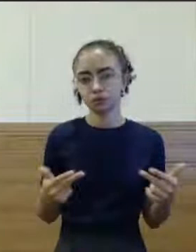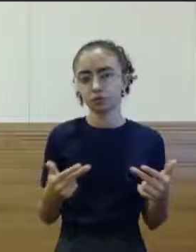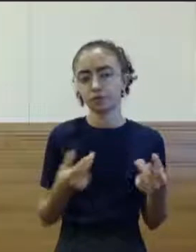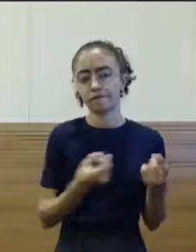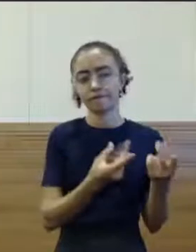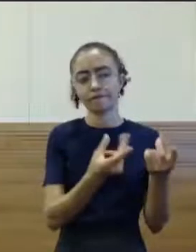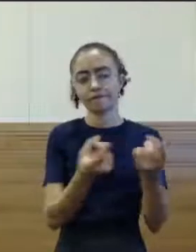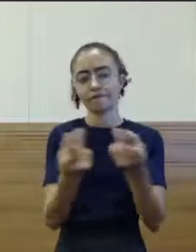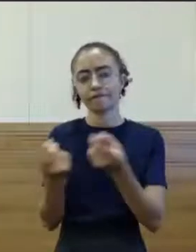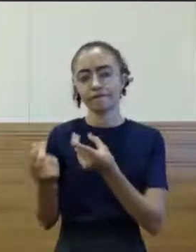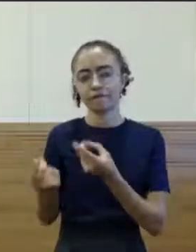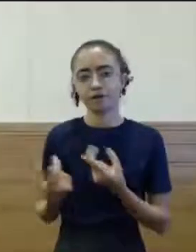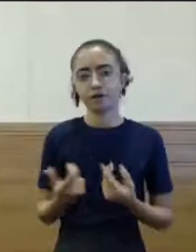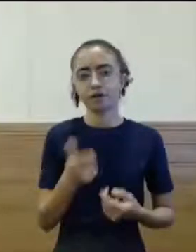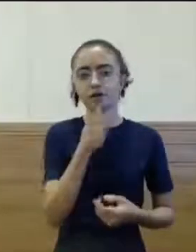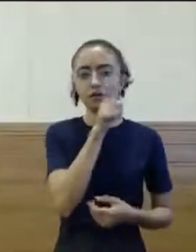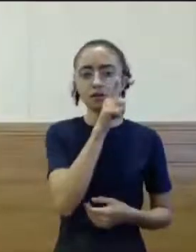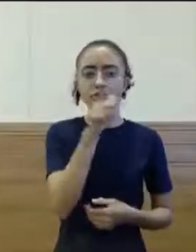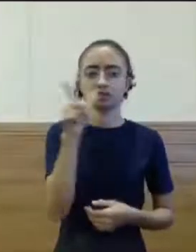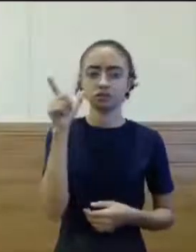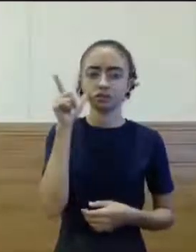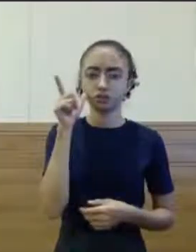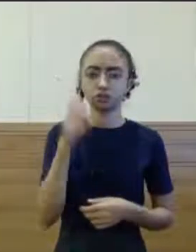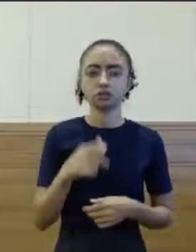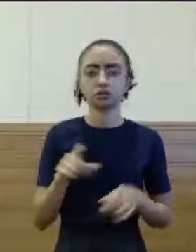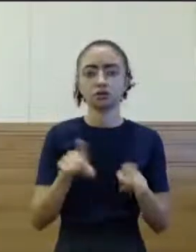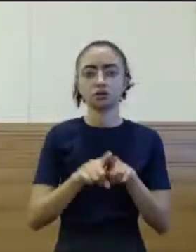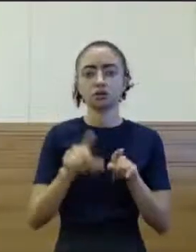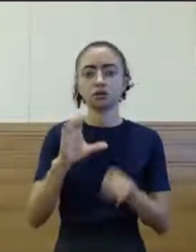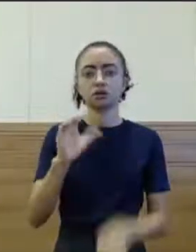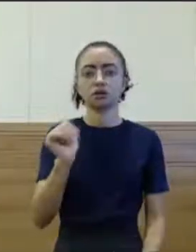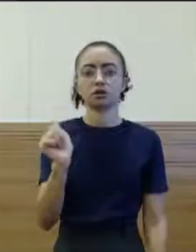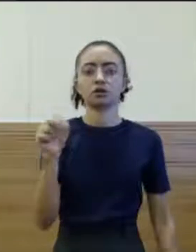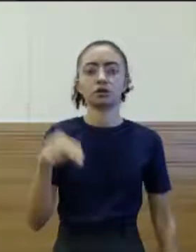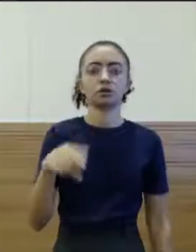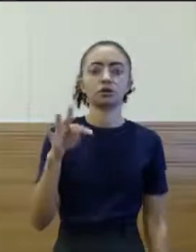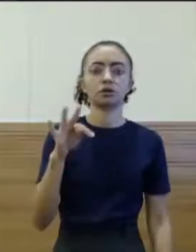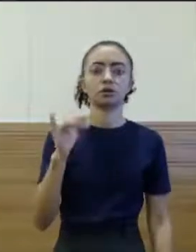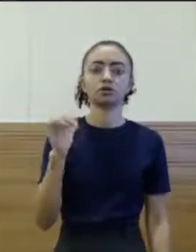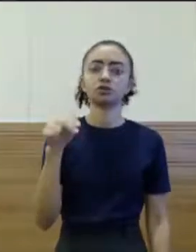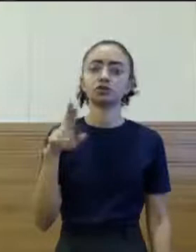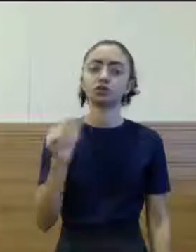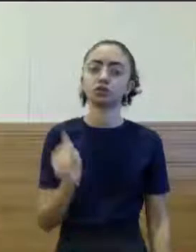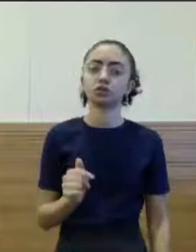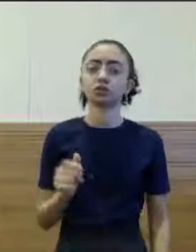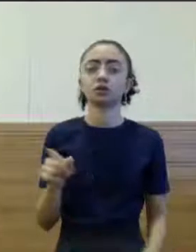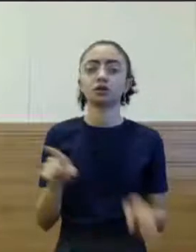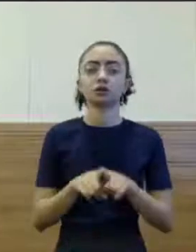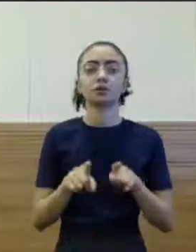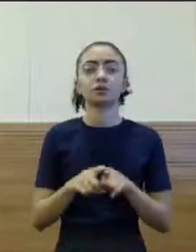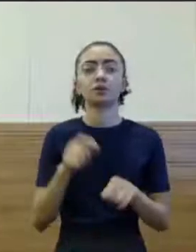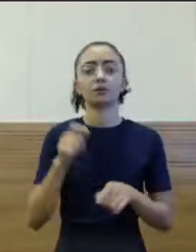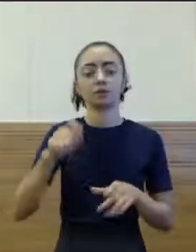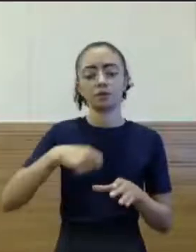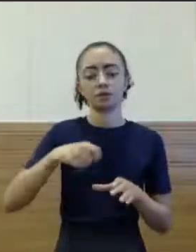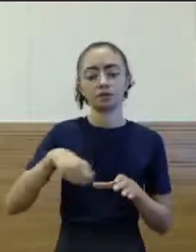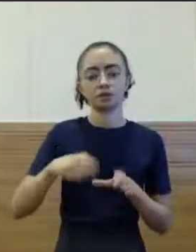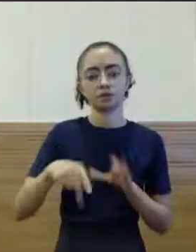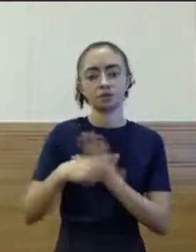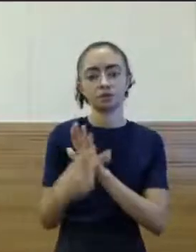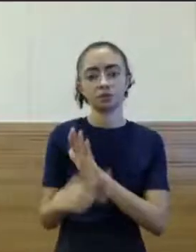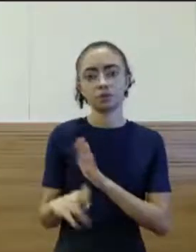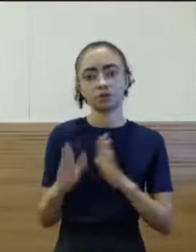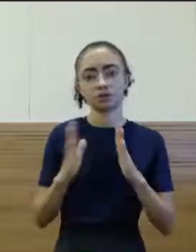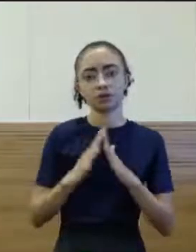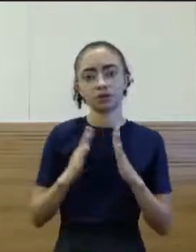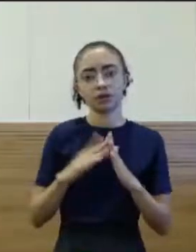products that may be in the cafeterias, and there's also homemade preparations